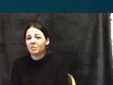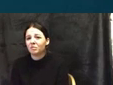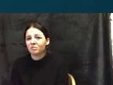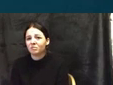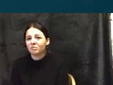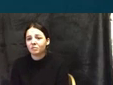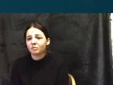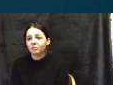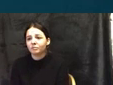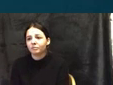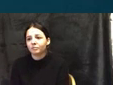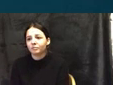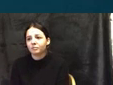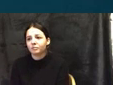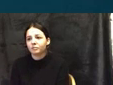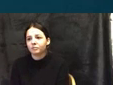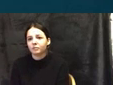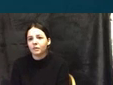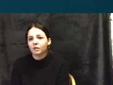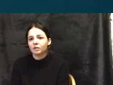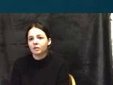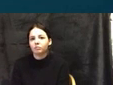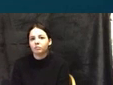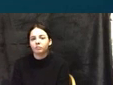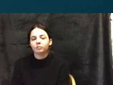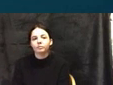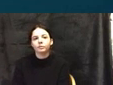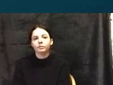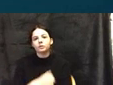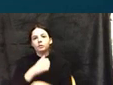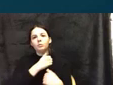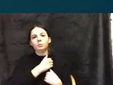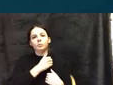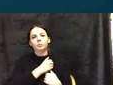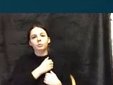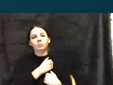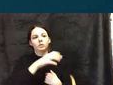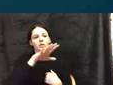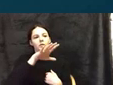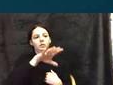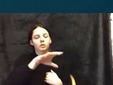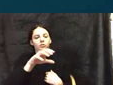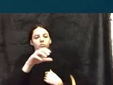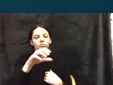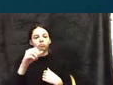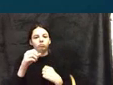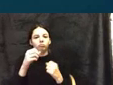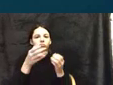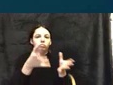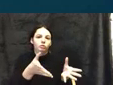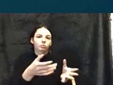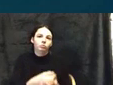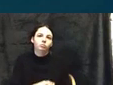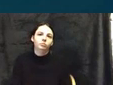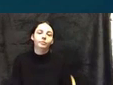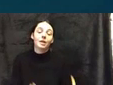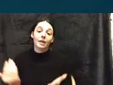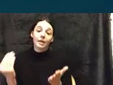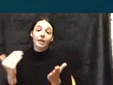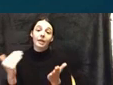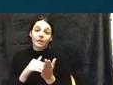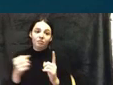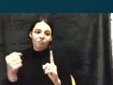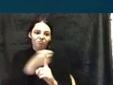station. It was at that police station where those poor kids were again attacked by police